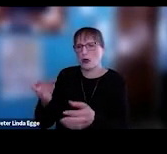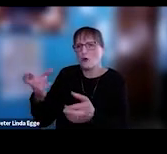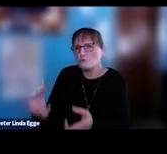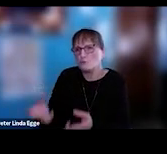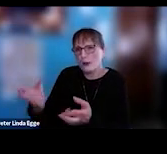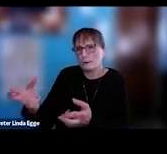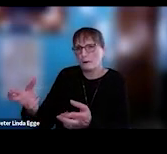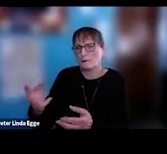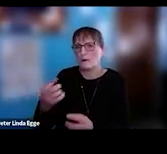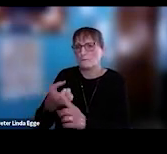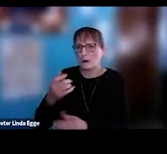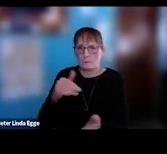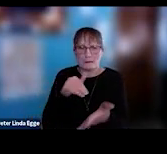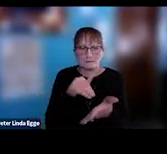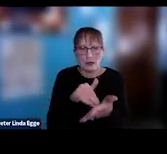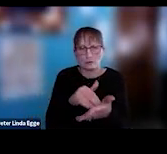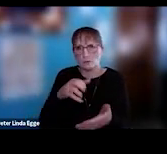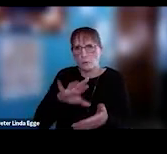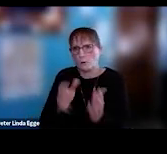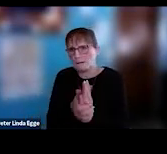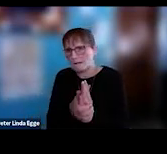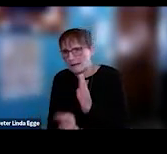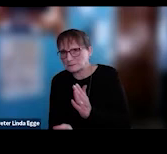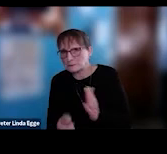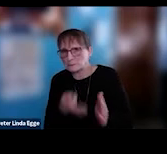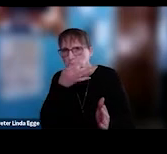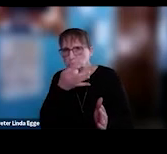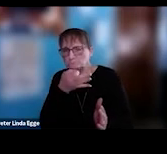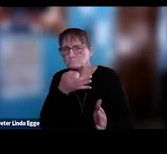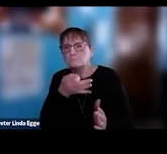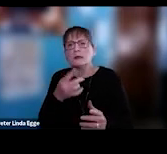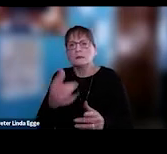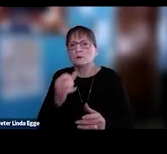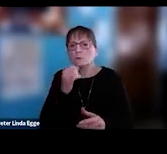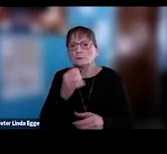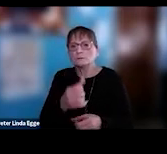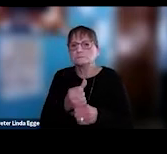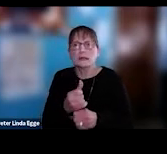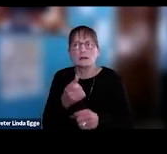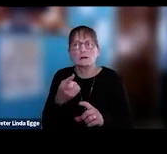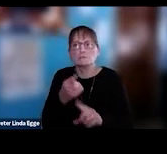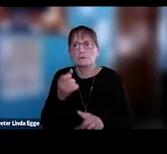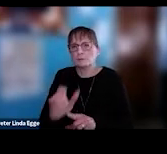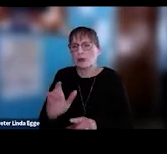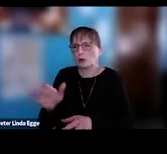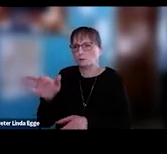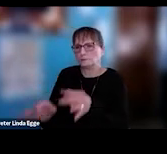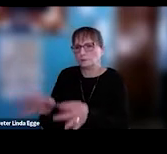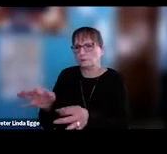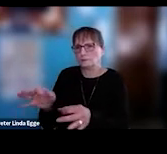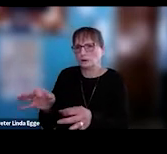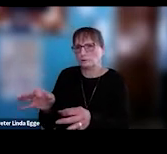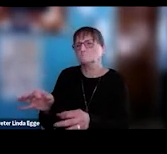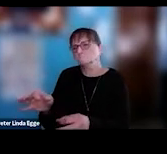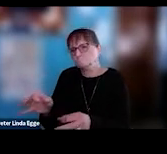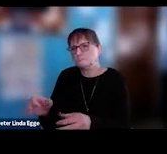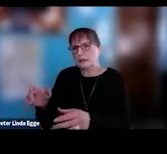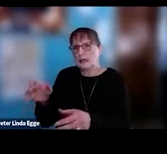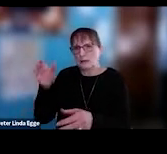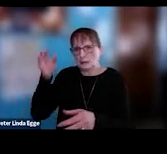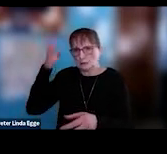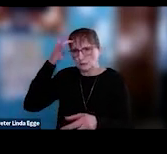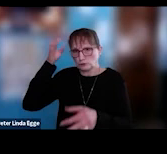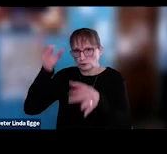from a doctor or from an expert do not take away their judicial discretion. Believe it or not,